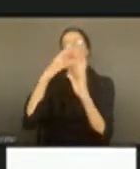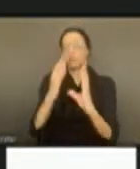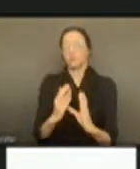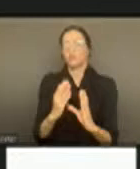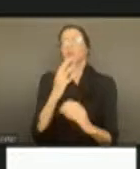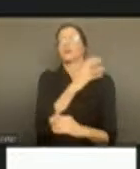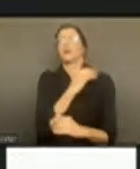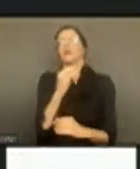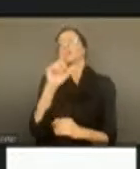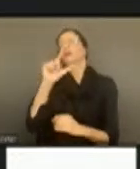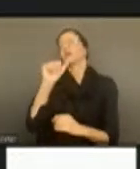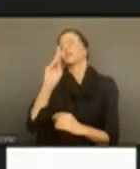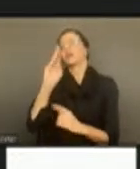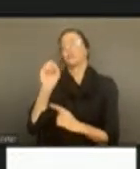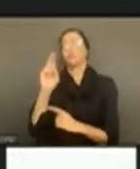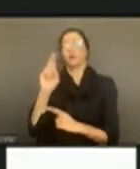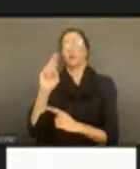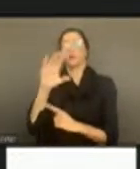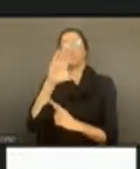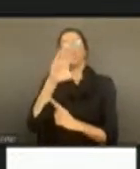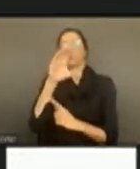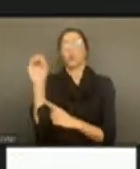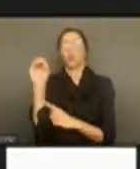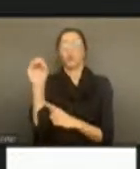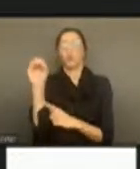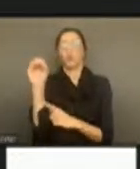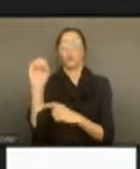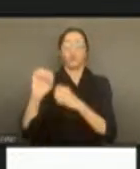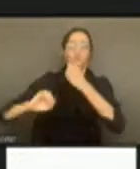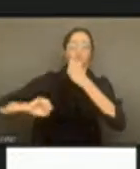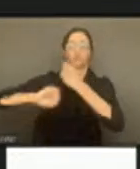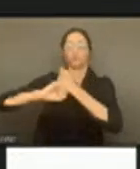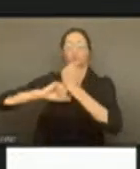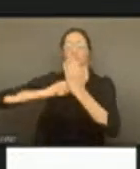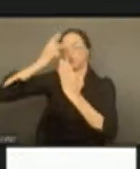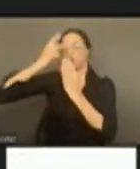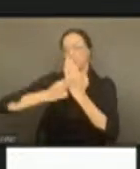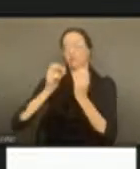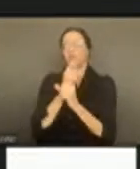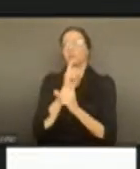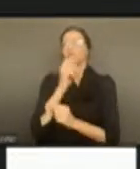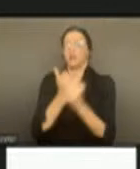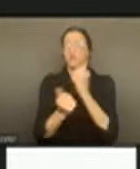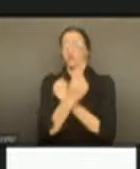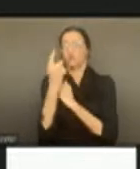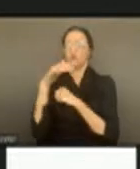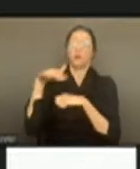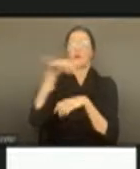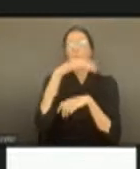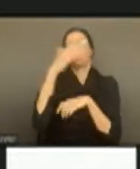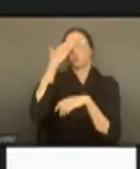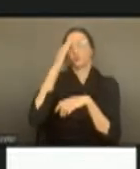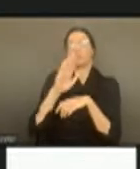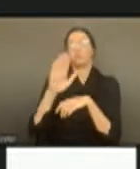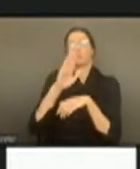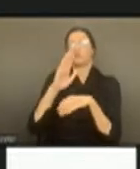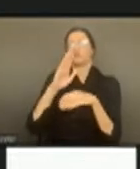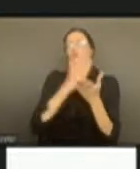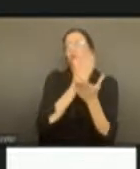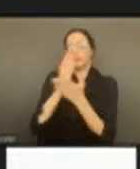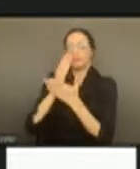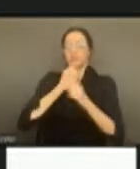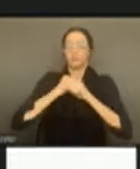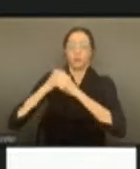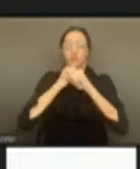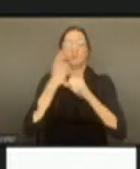to make sure every worker in Miami knows more about their rights and protections against wage theft, which is a project we are advocating for